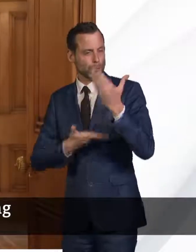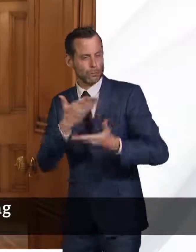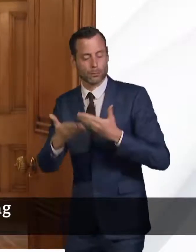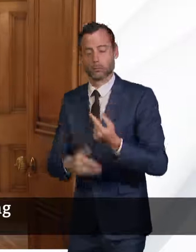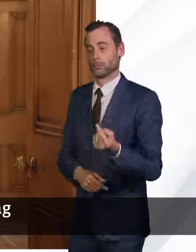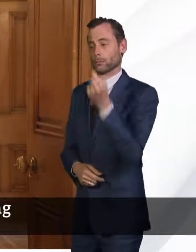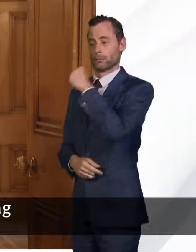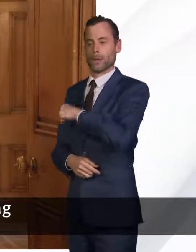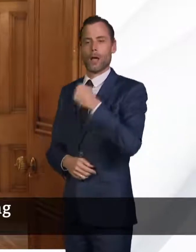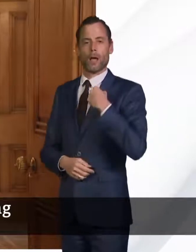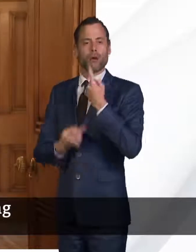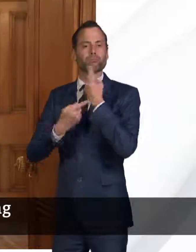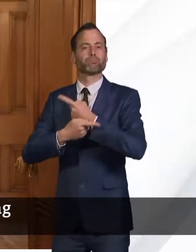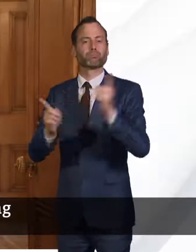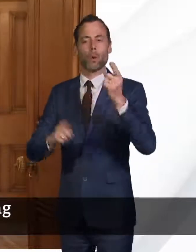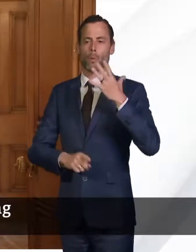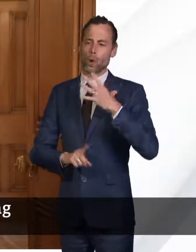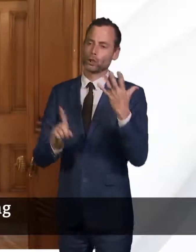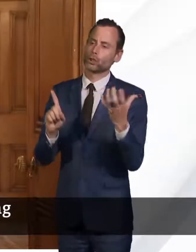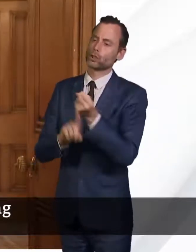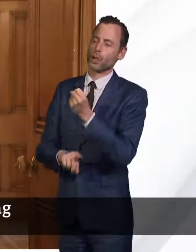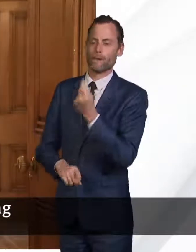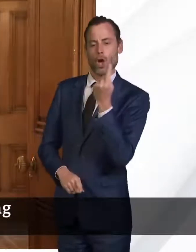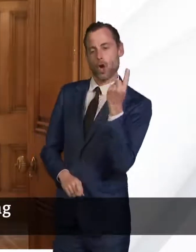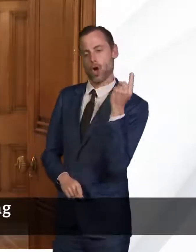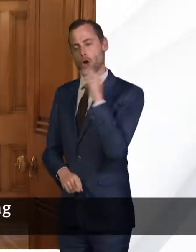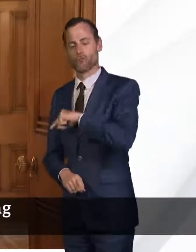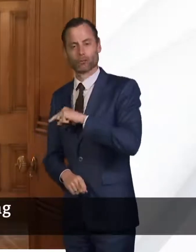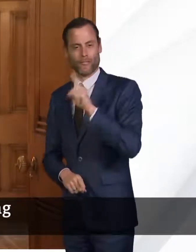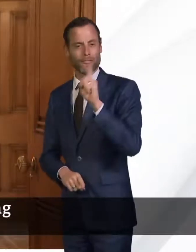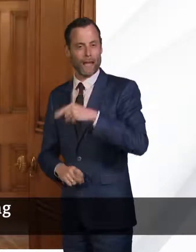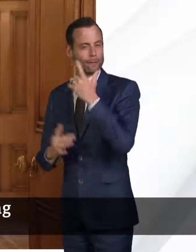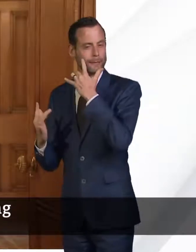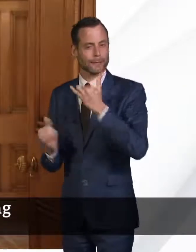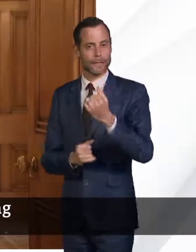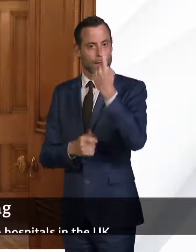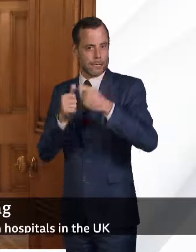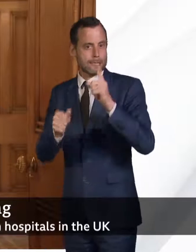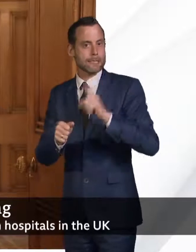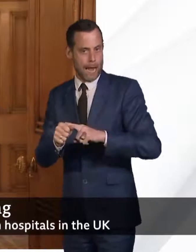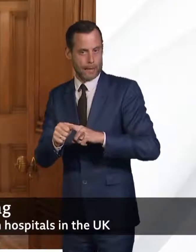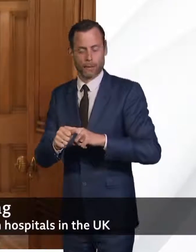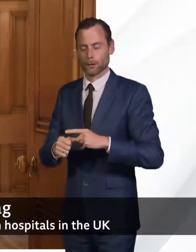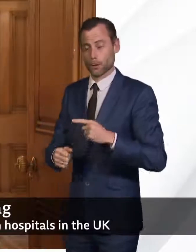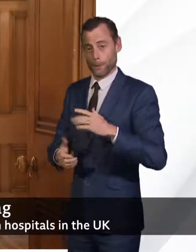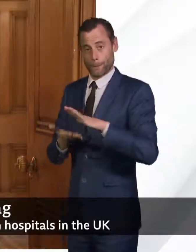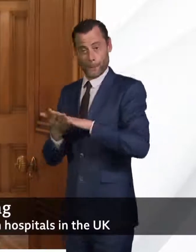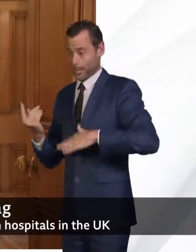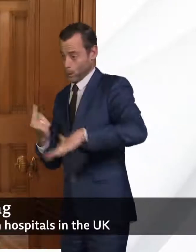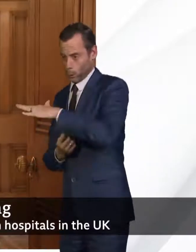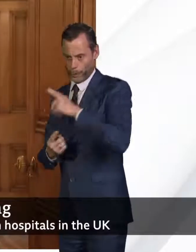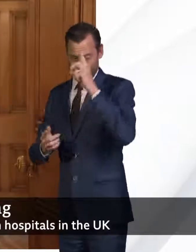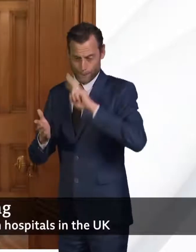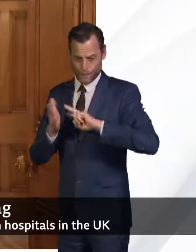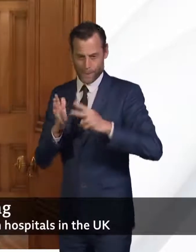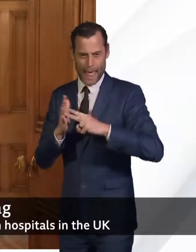day. Every day, we're ramping up this testing capacity, on track to meet that goal. We're